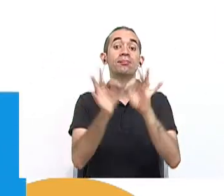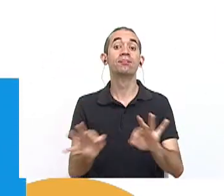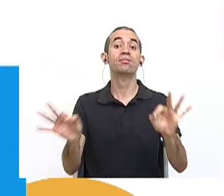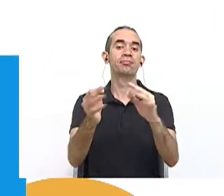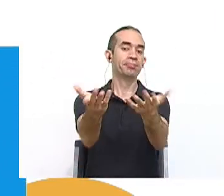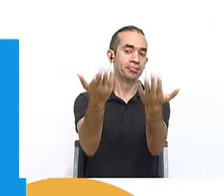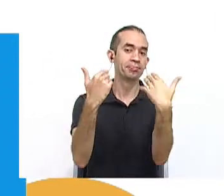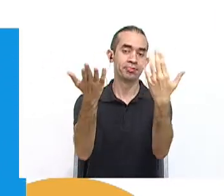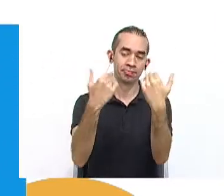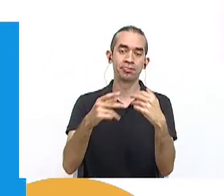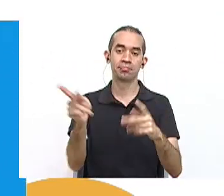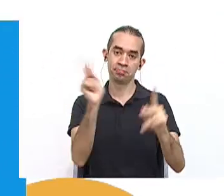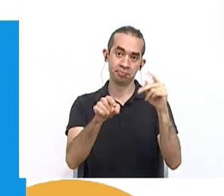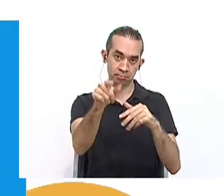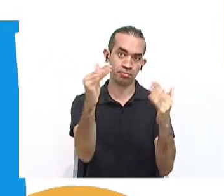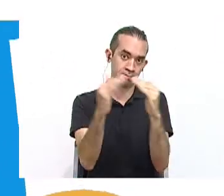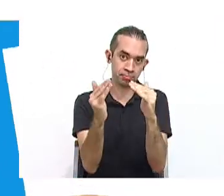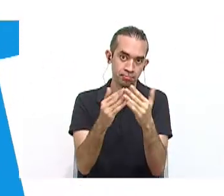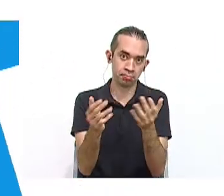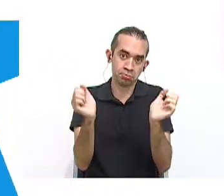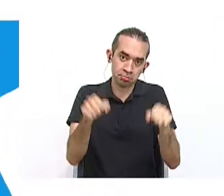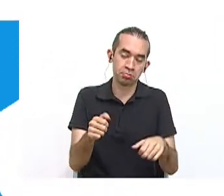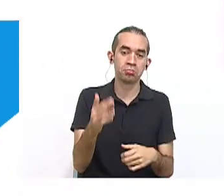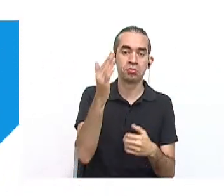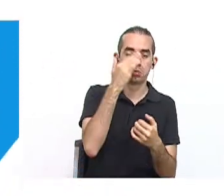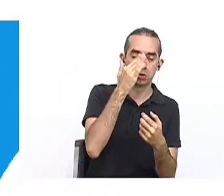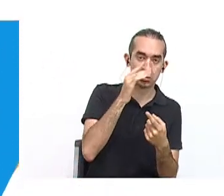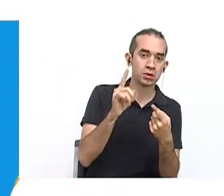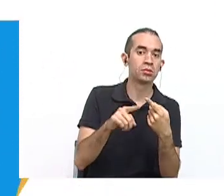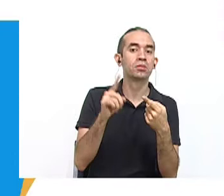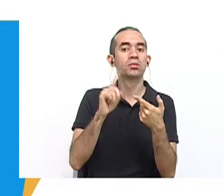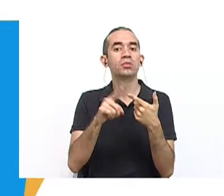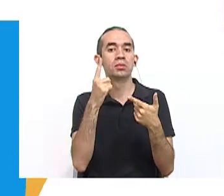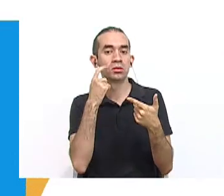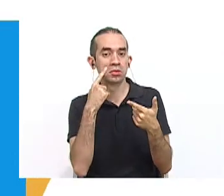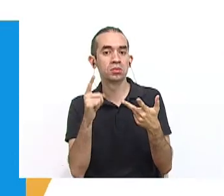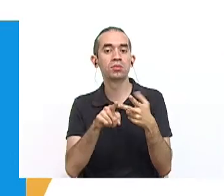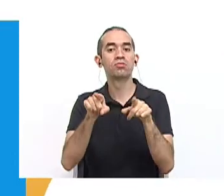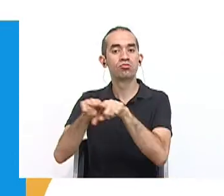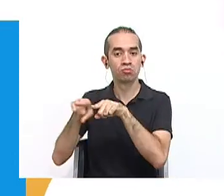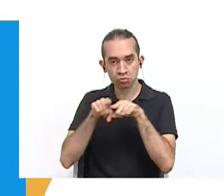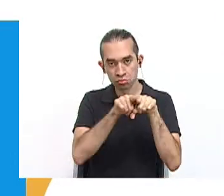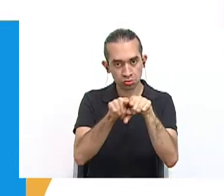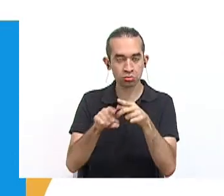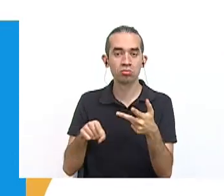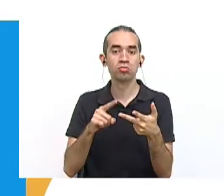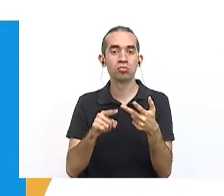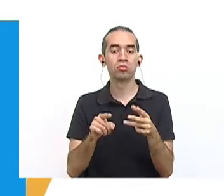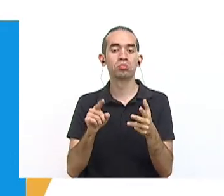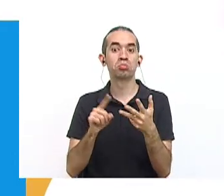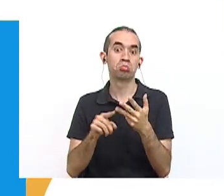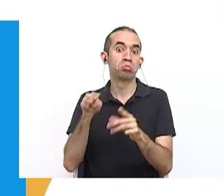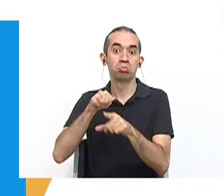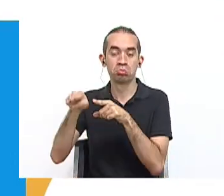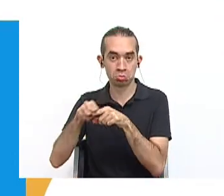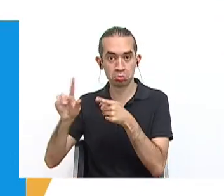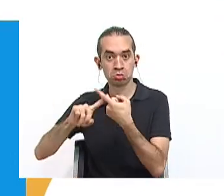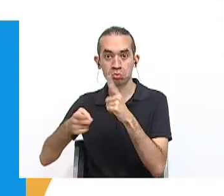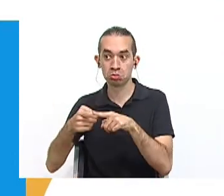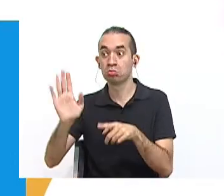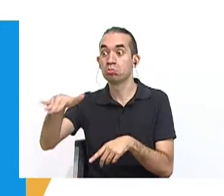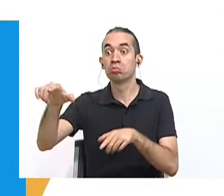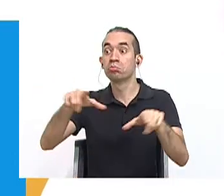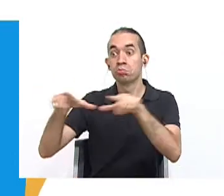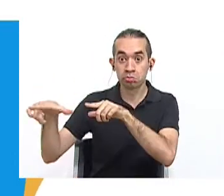at home. I know you might be there with your mother, your father, your siblings. Send a text message to your friends and tell them to be